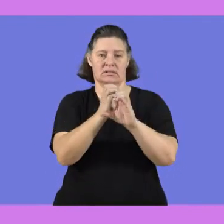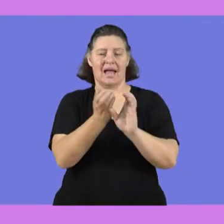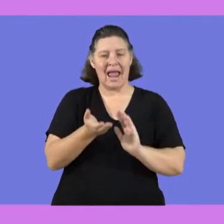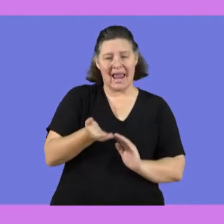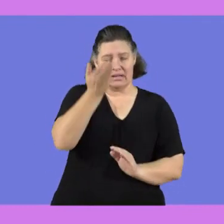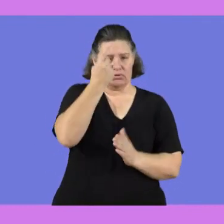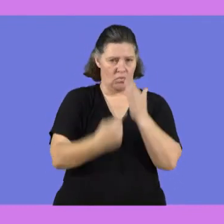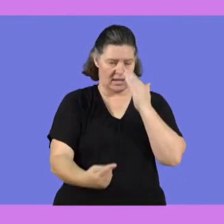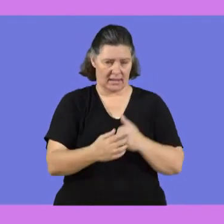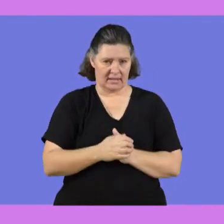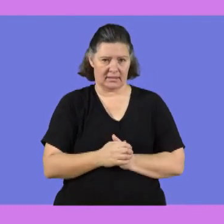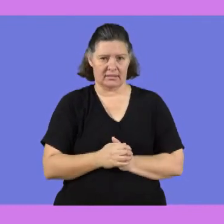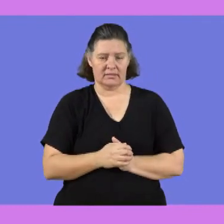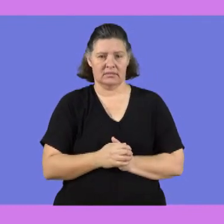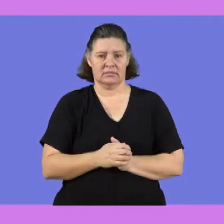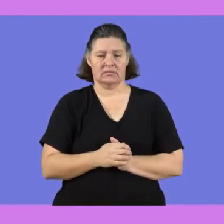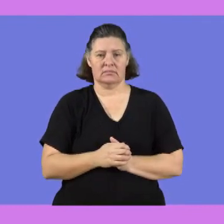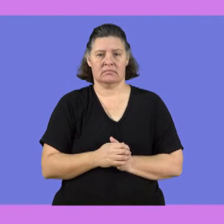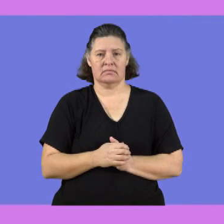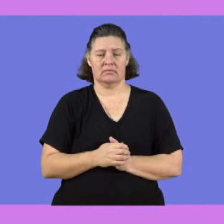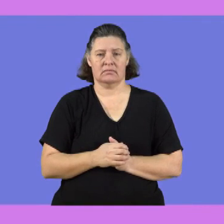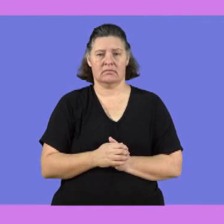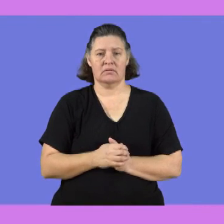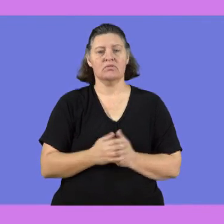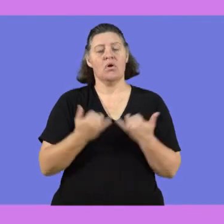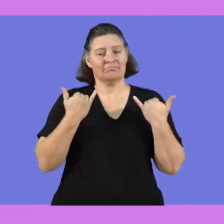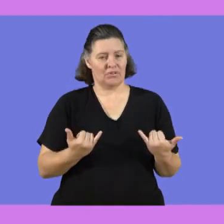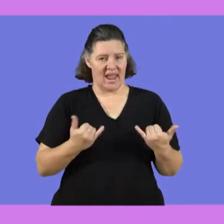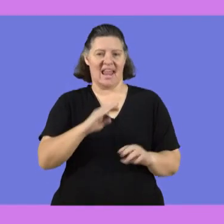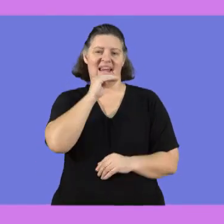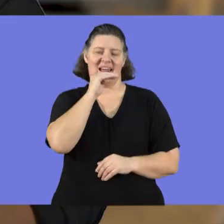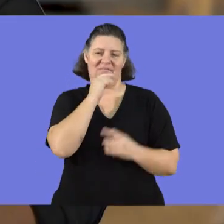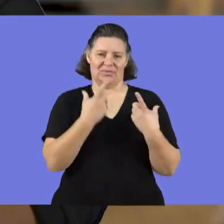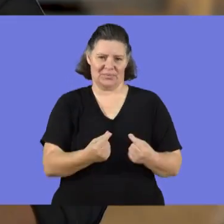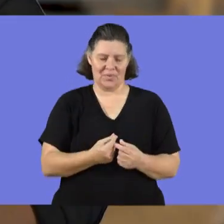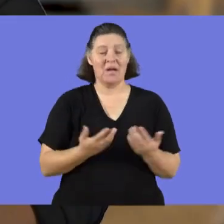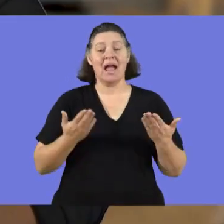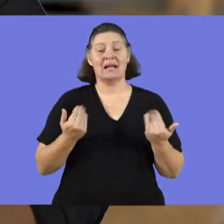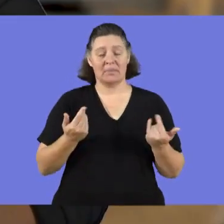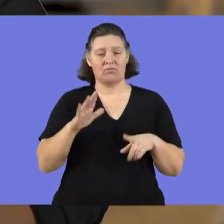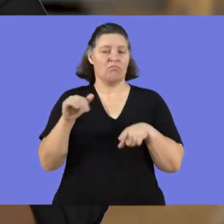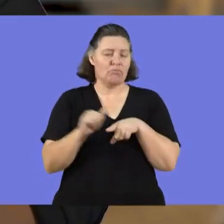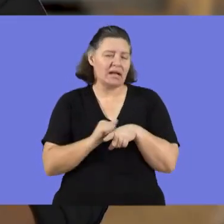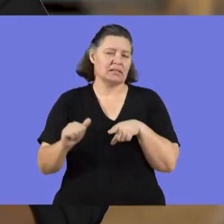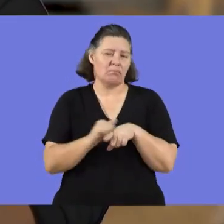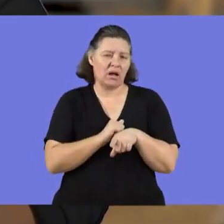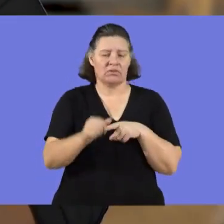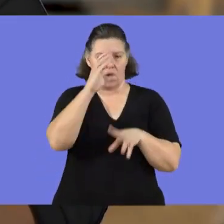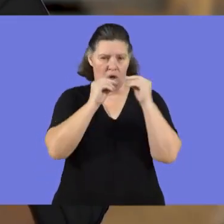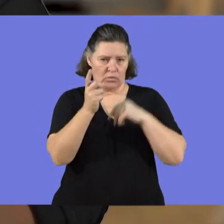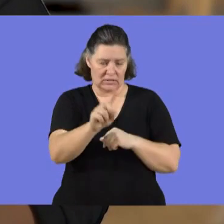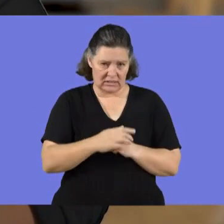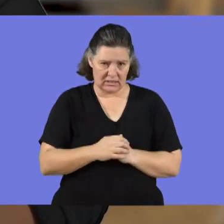your syllabus, we're only focusing on the increasing ones. So I want to say we've done enough for